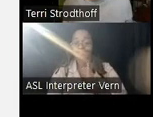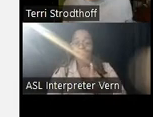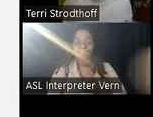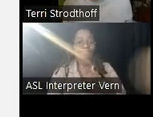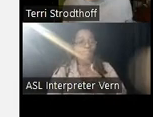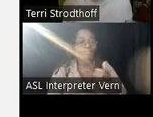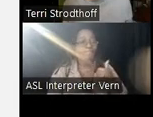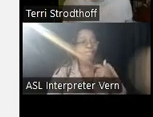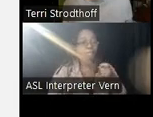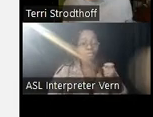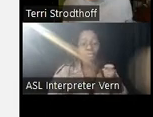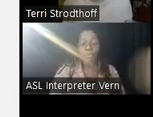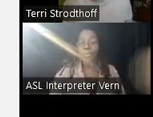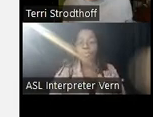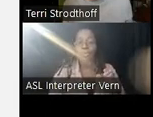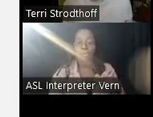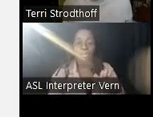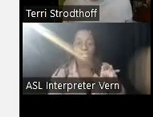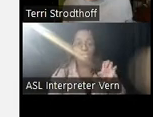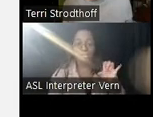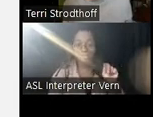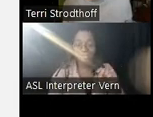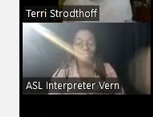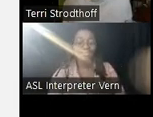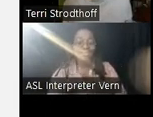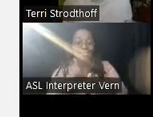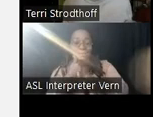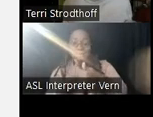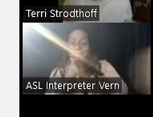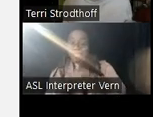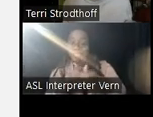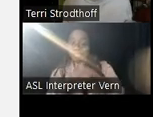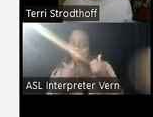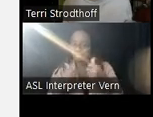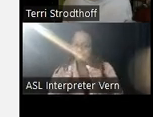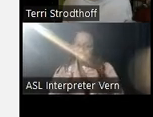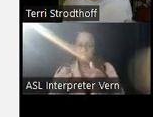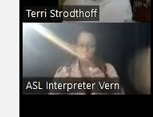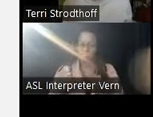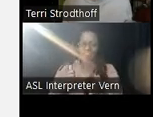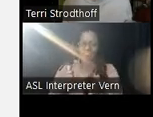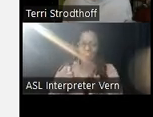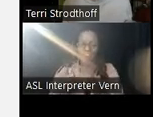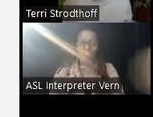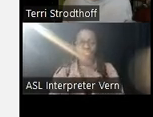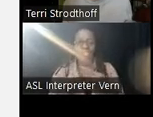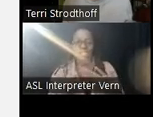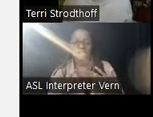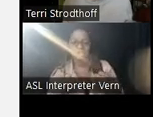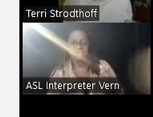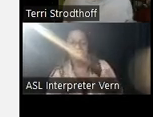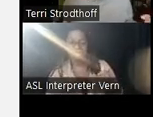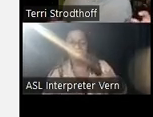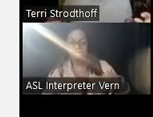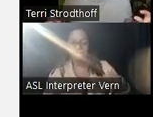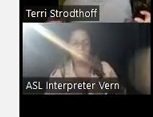intimidation, physical violence, the ways that people physically harm each other, the ways that people sexually harm each other. And we